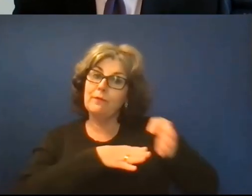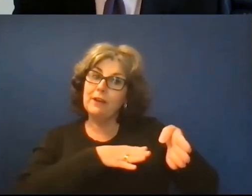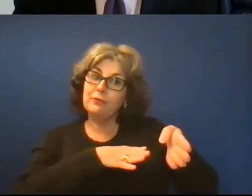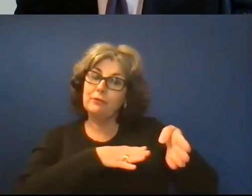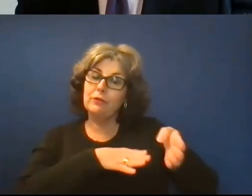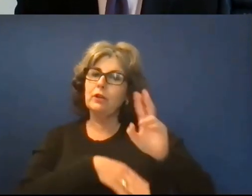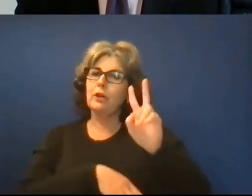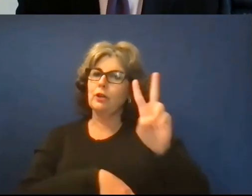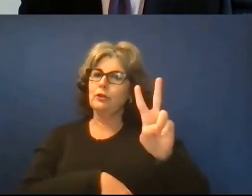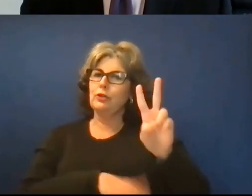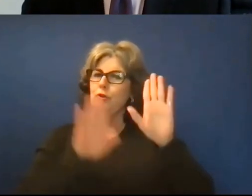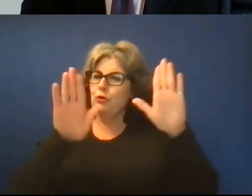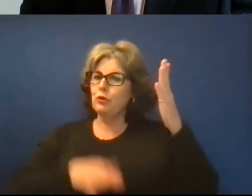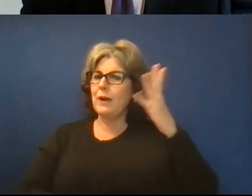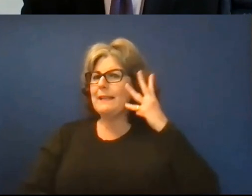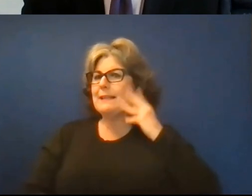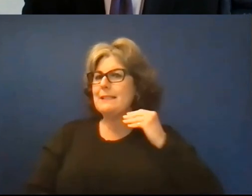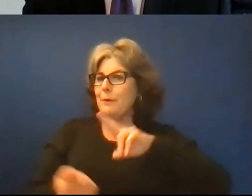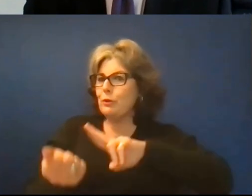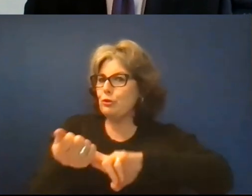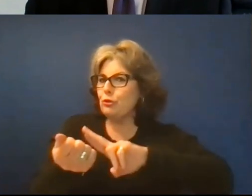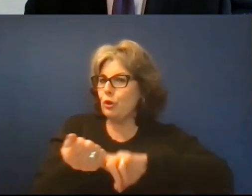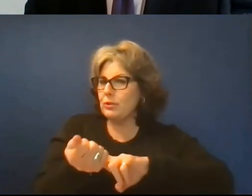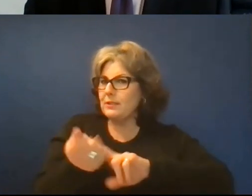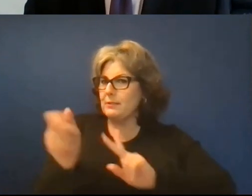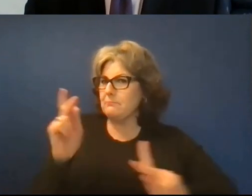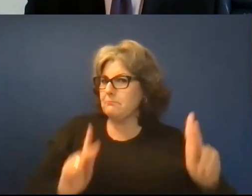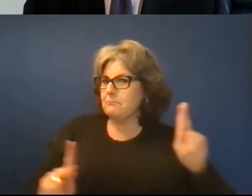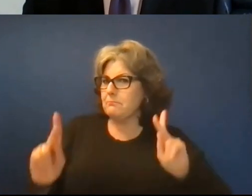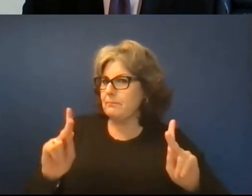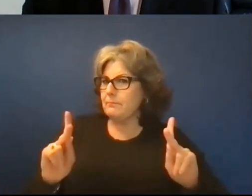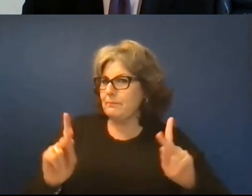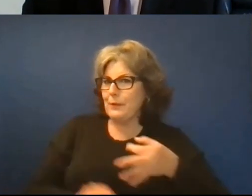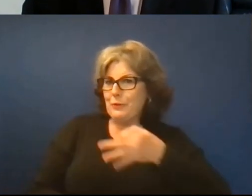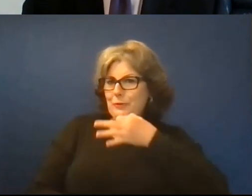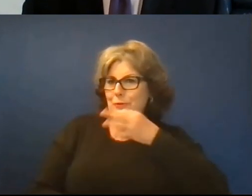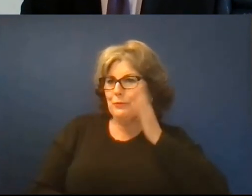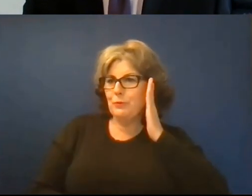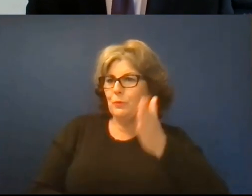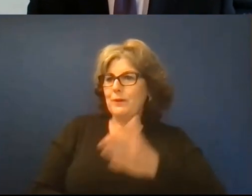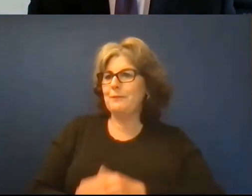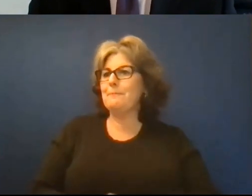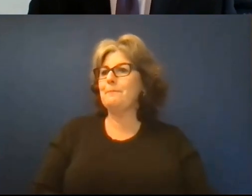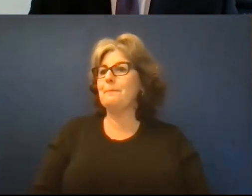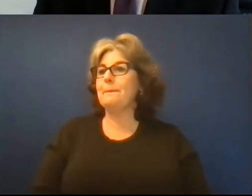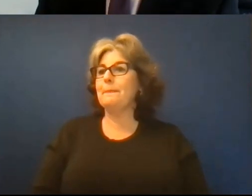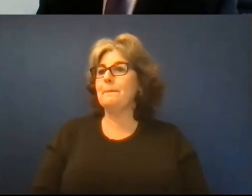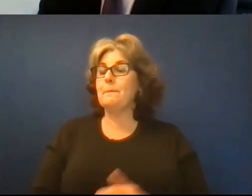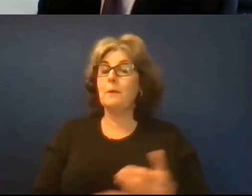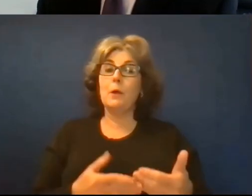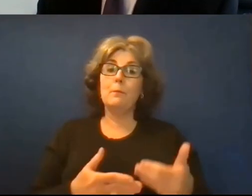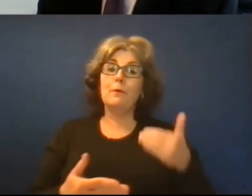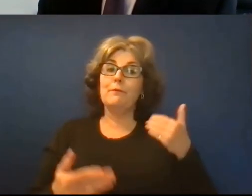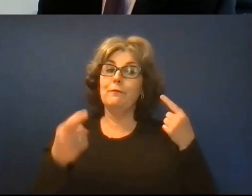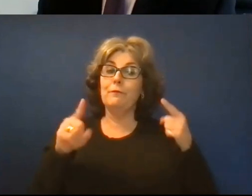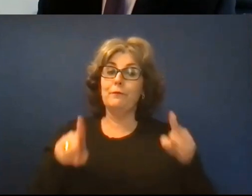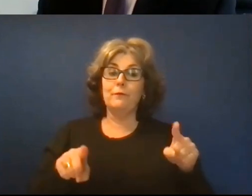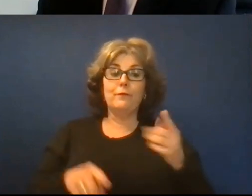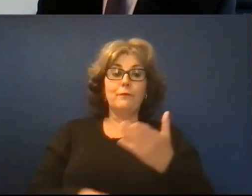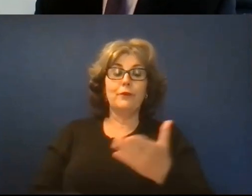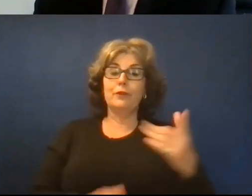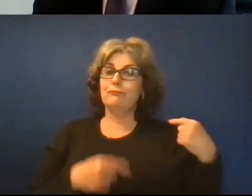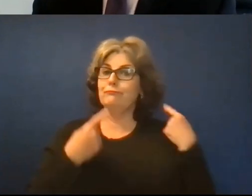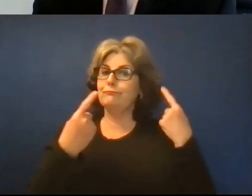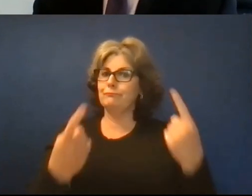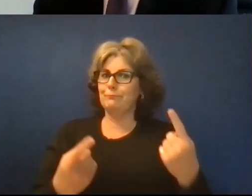two great experienced nursing professionals in just a few minutes. Prior to that, for those of you who have been here